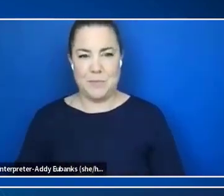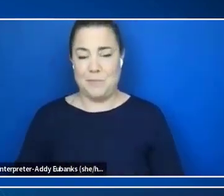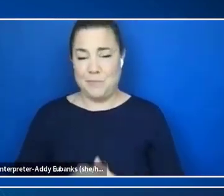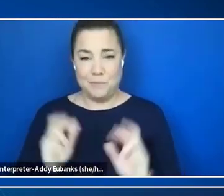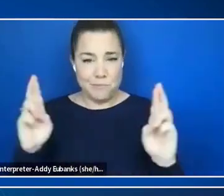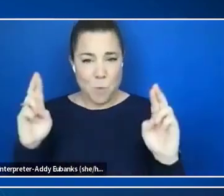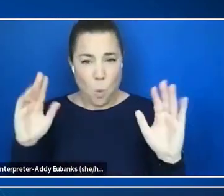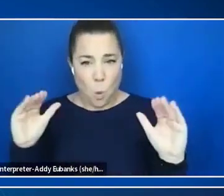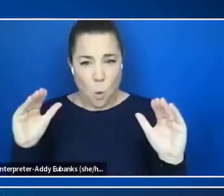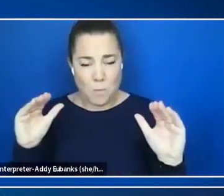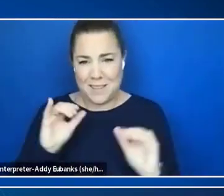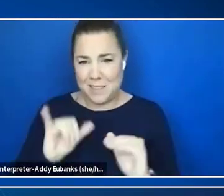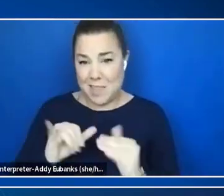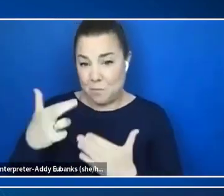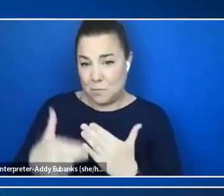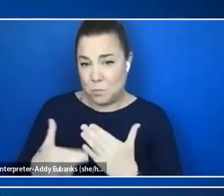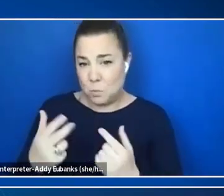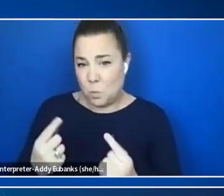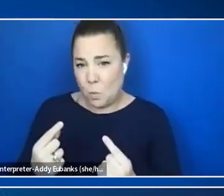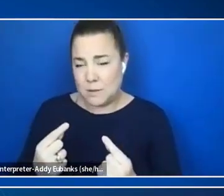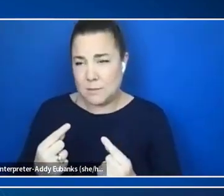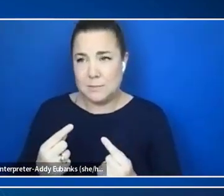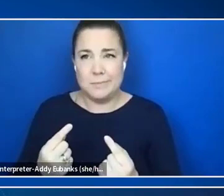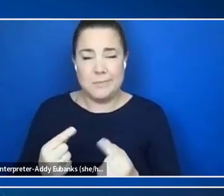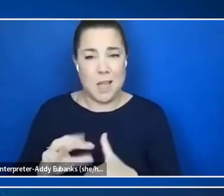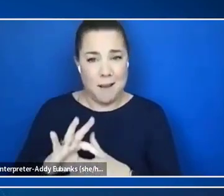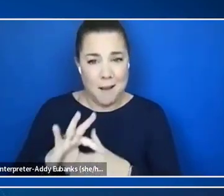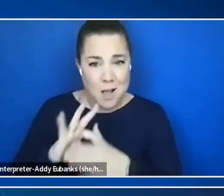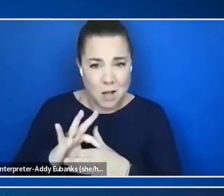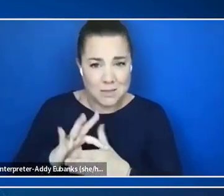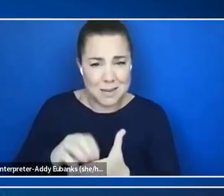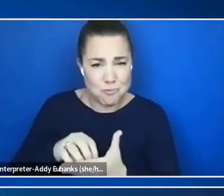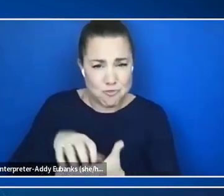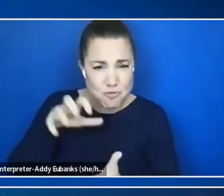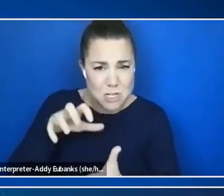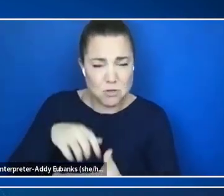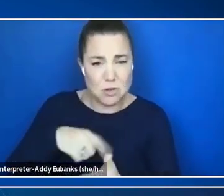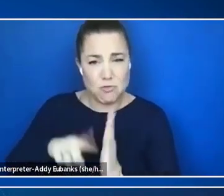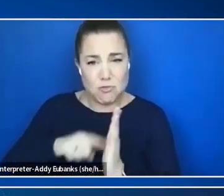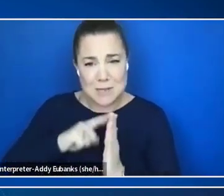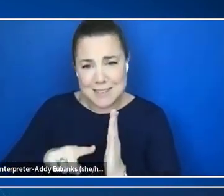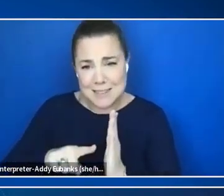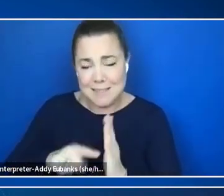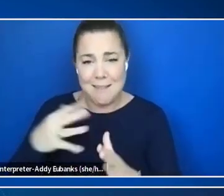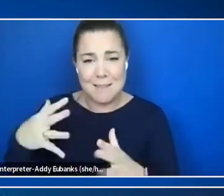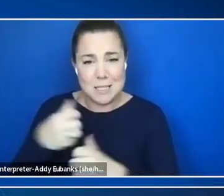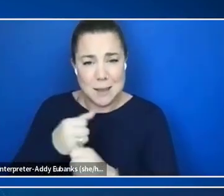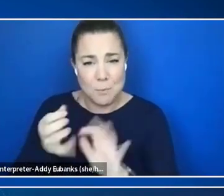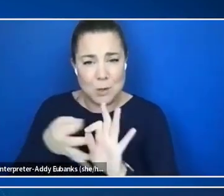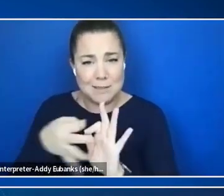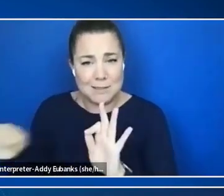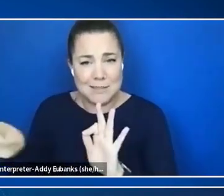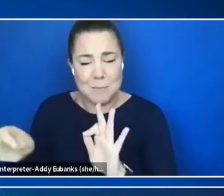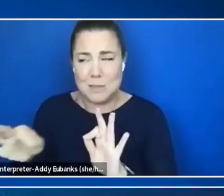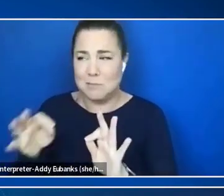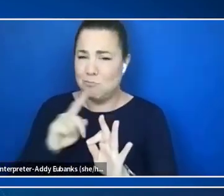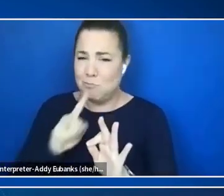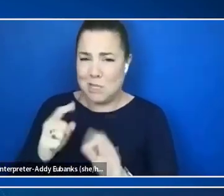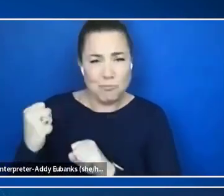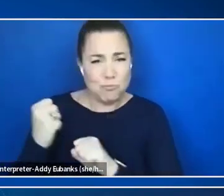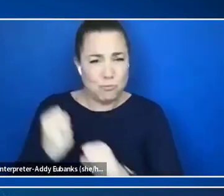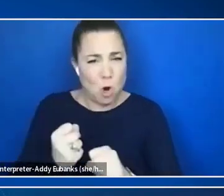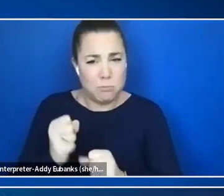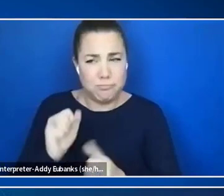Hopefully the output of this are content-rich critiques and summary statements that are